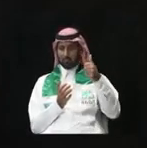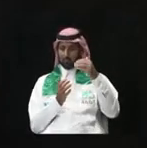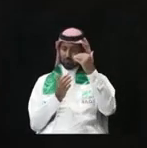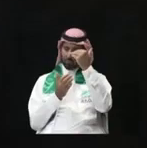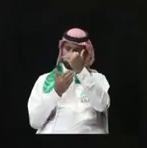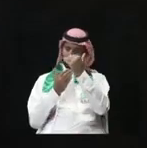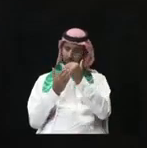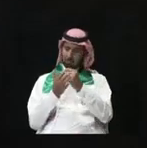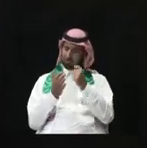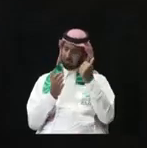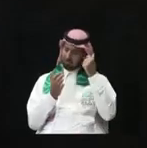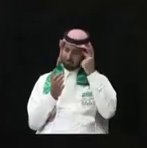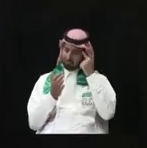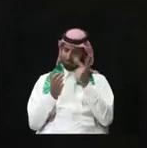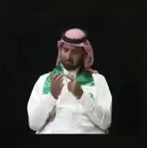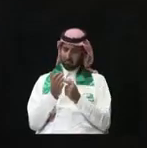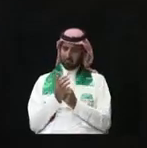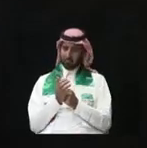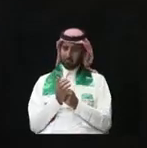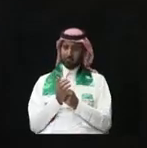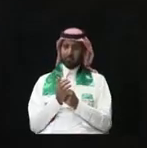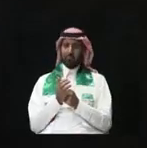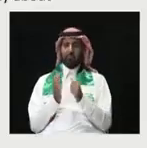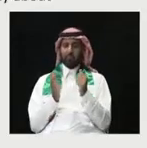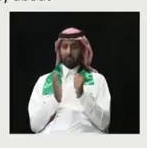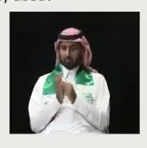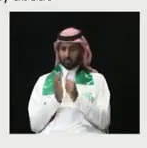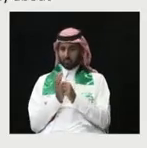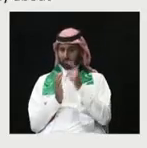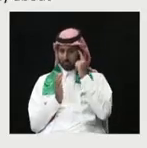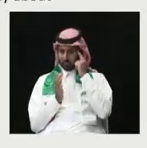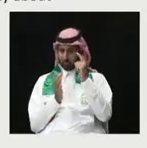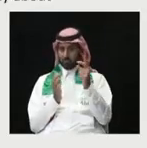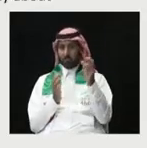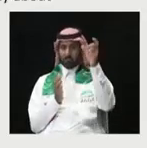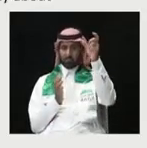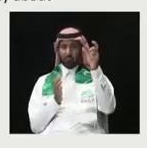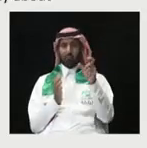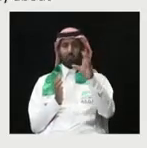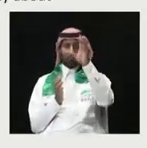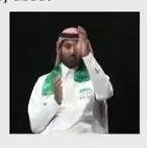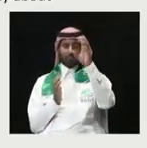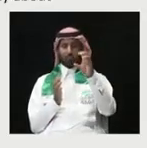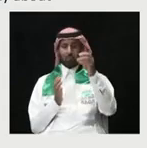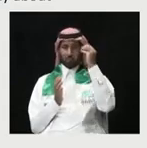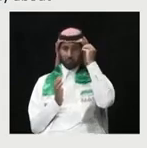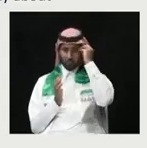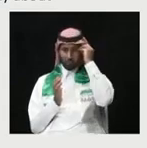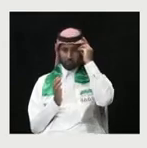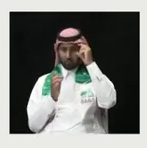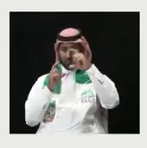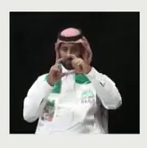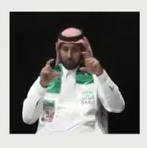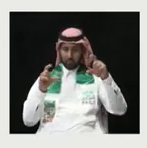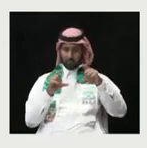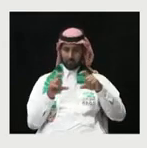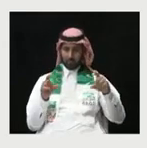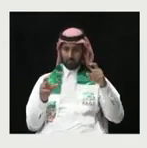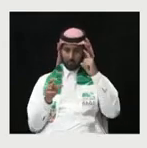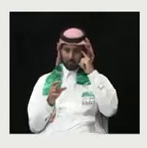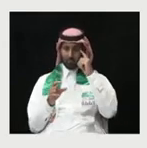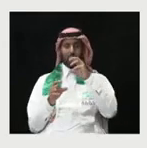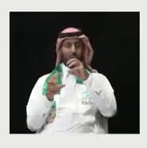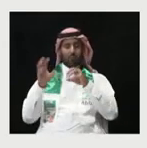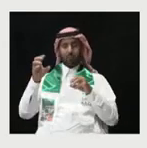paragraph. Okay? For your homework, you will use the information you put in the chart, any one